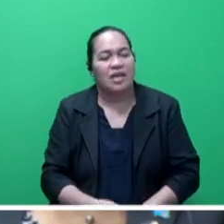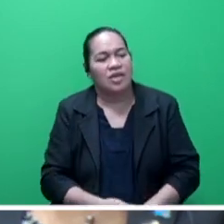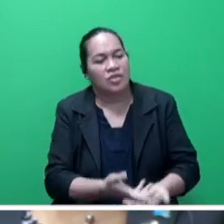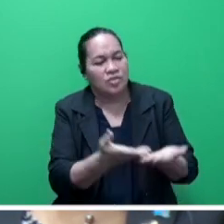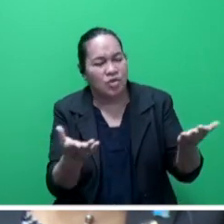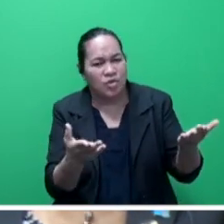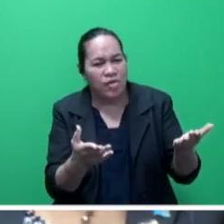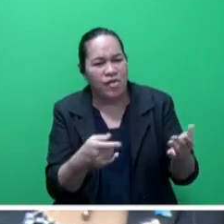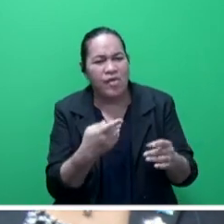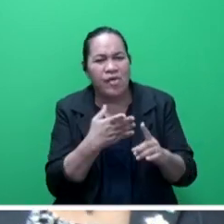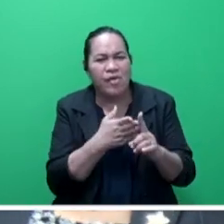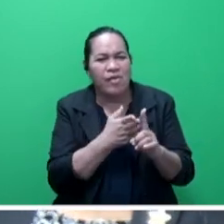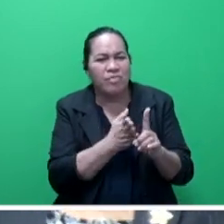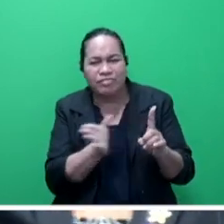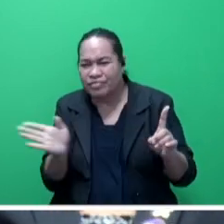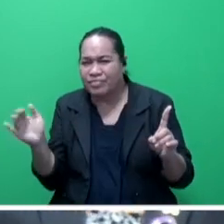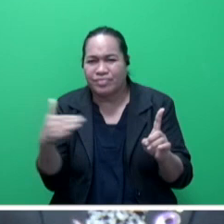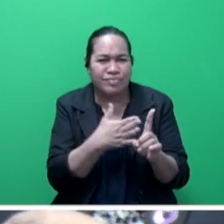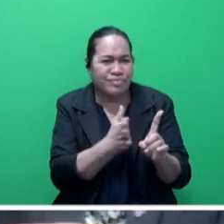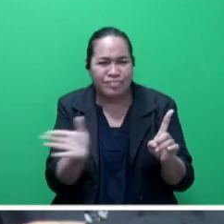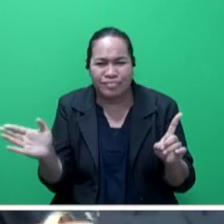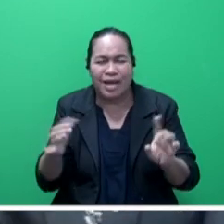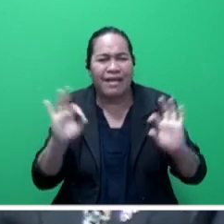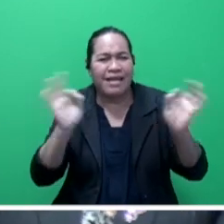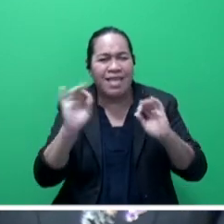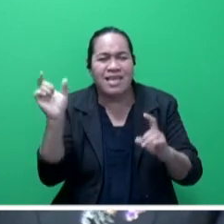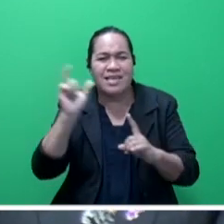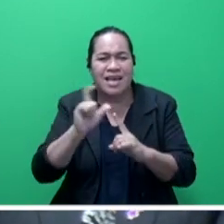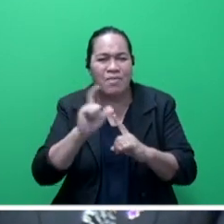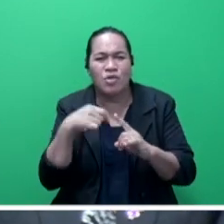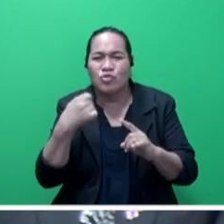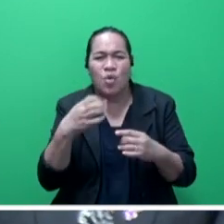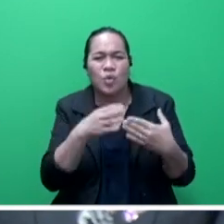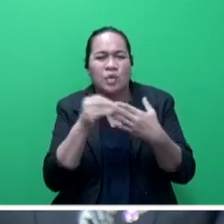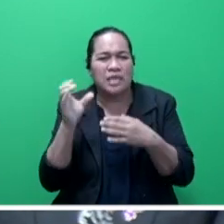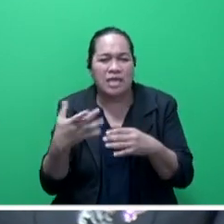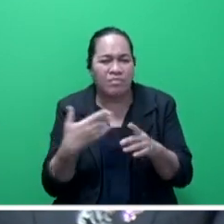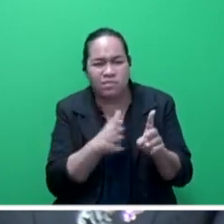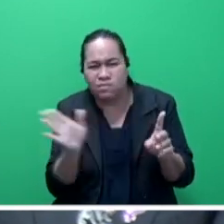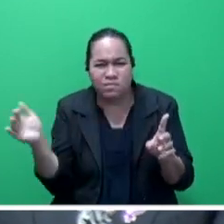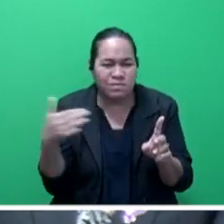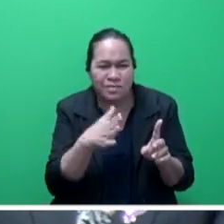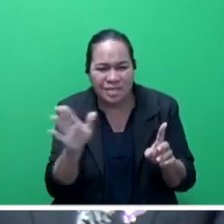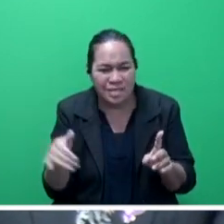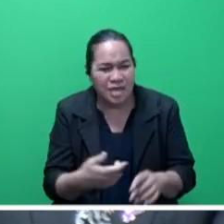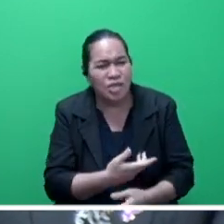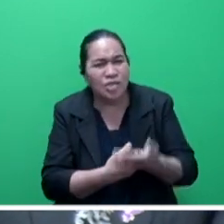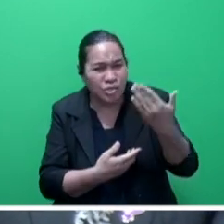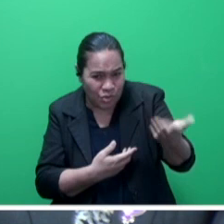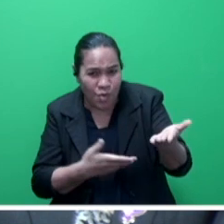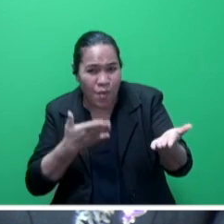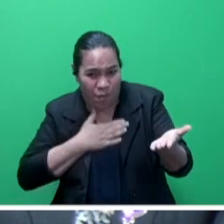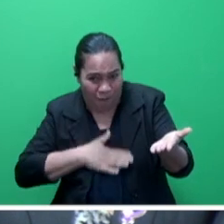a directionless, rudderless, captainless, leaderless group, Honourable Speaker, sir. And they want to